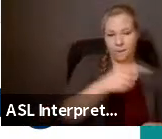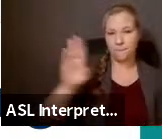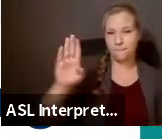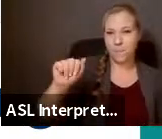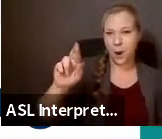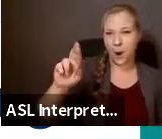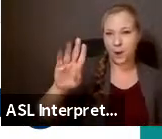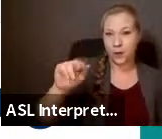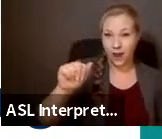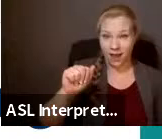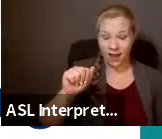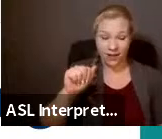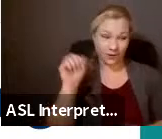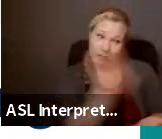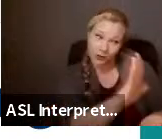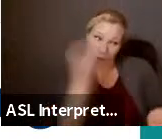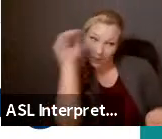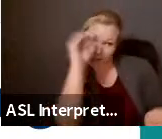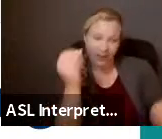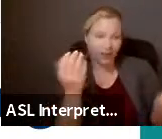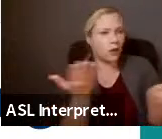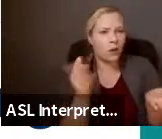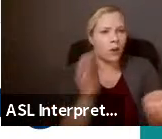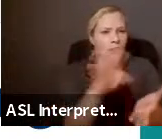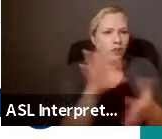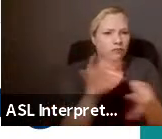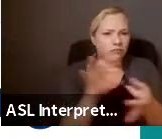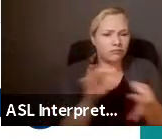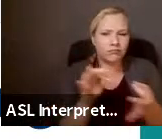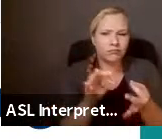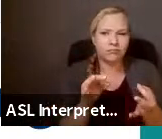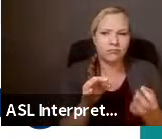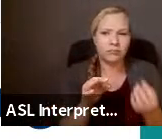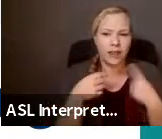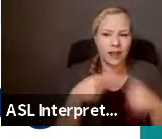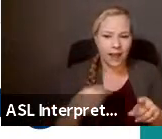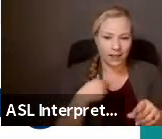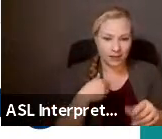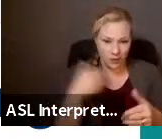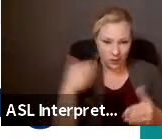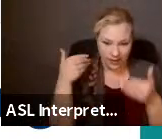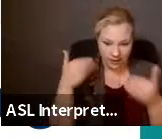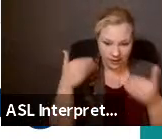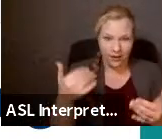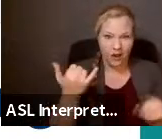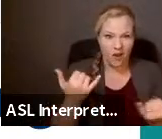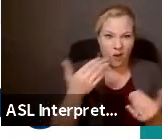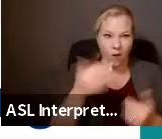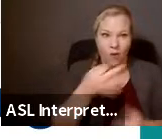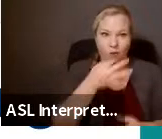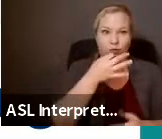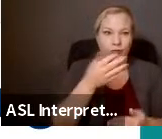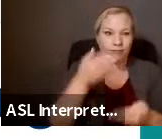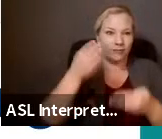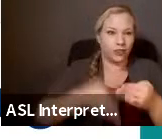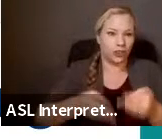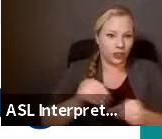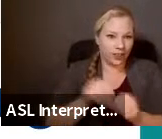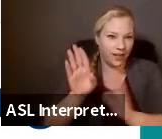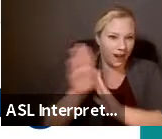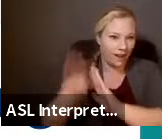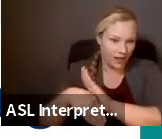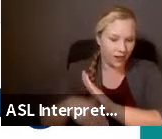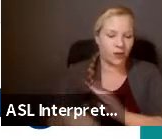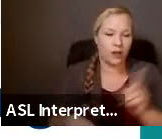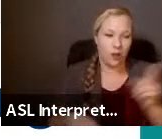you're willing to share, bookmarking the thought as we enter our last half hour. So then we haven't heard much from Barbara, and